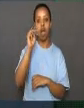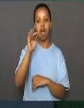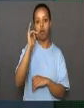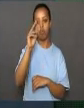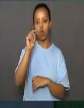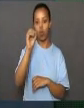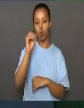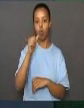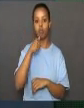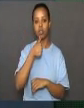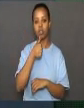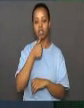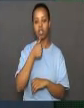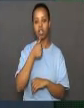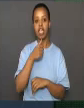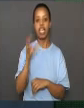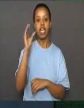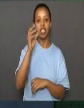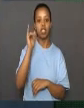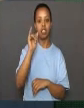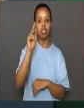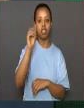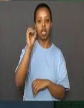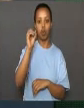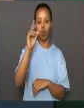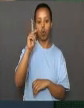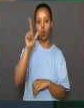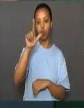the cytoplasm to the ribosomes.